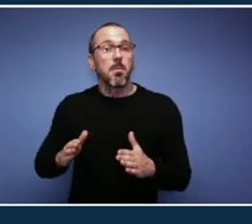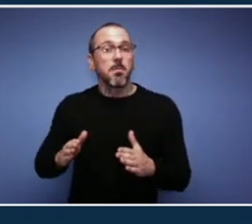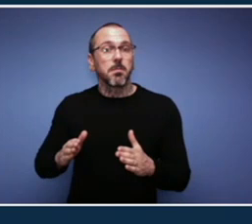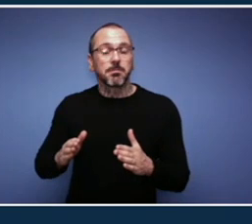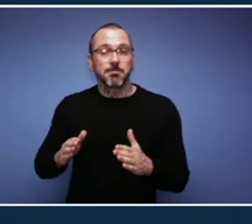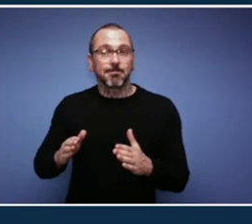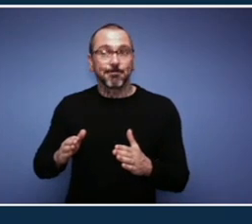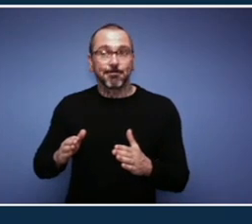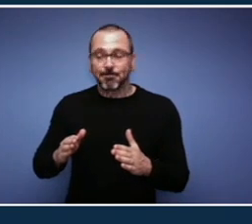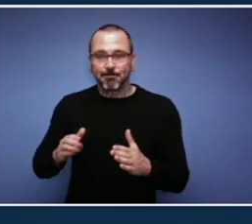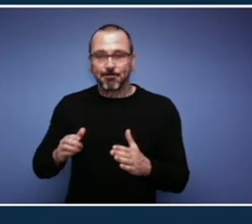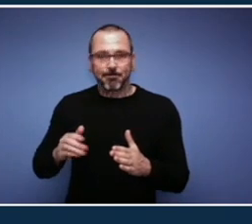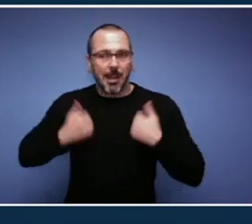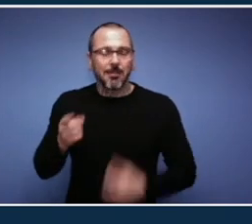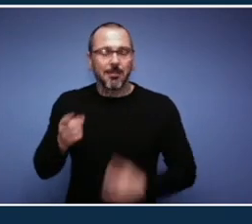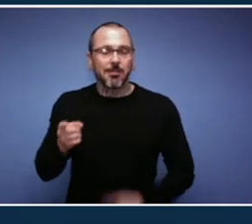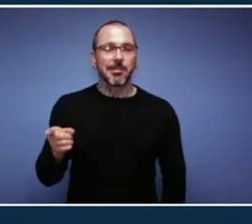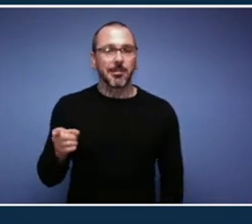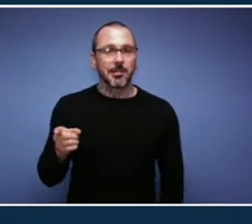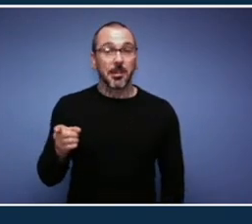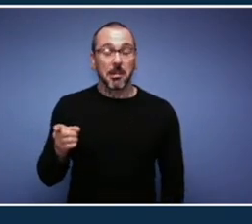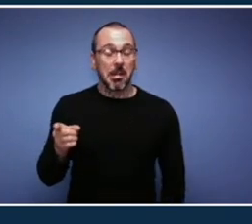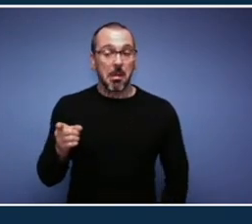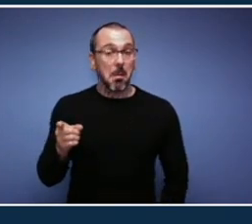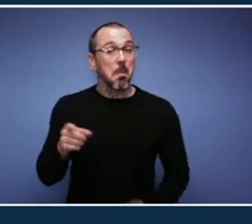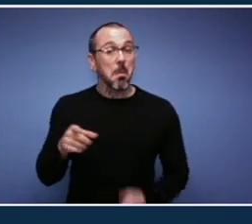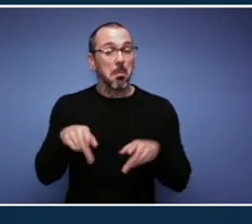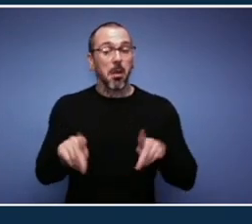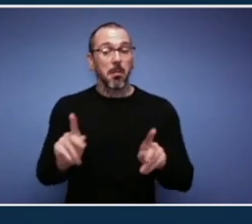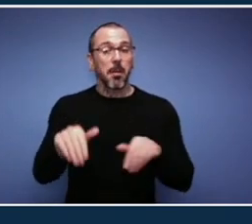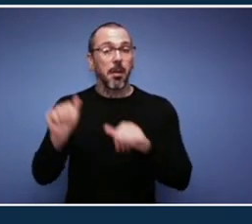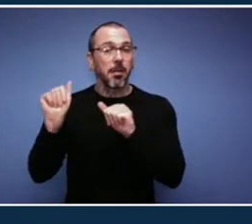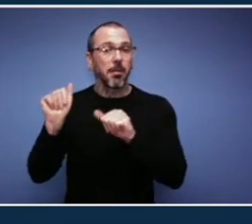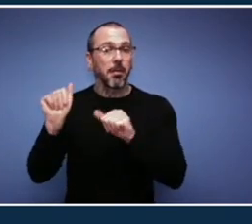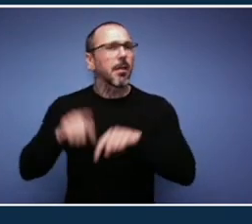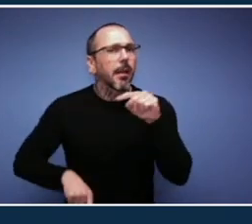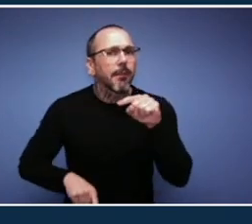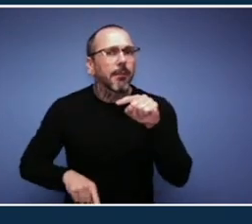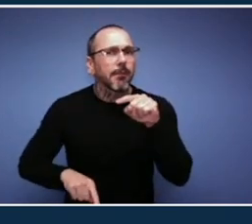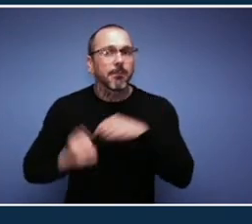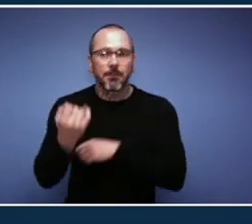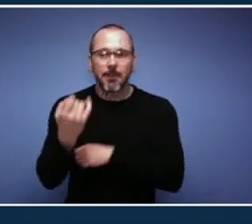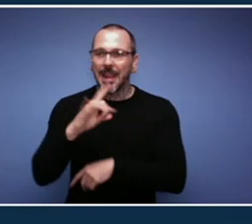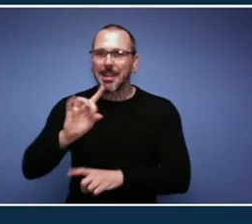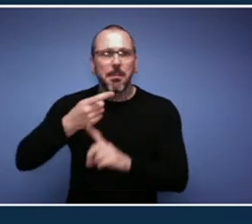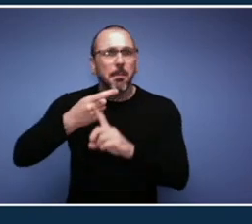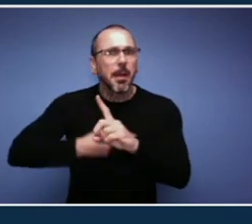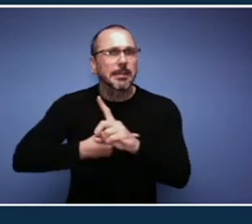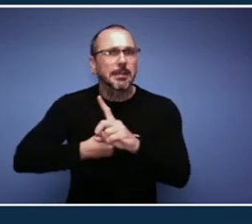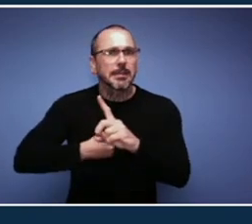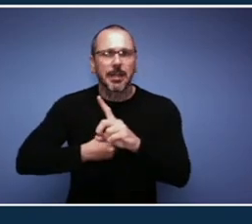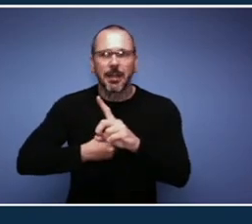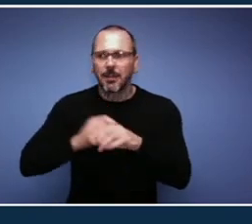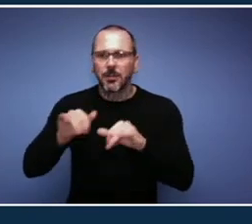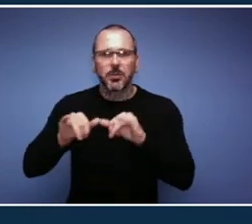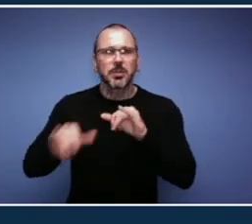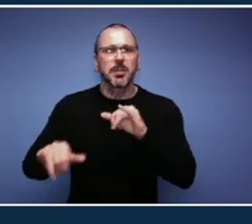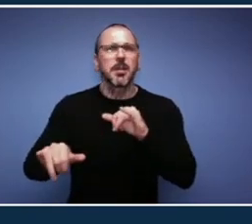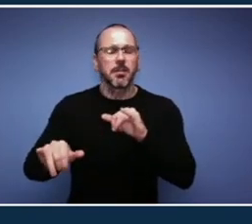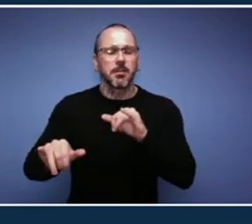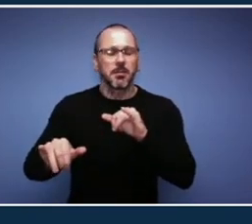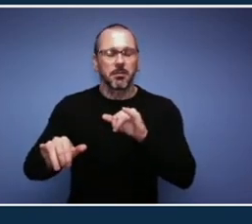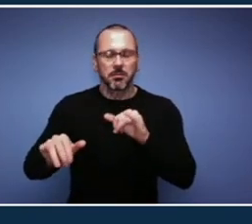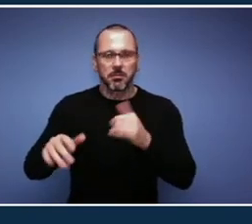for, I wouldn't have been outside for 18 months, which is longer than any other group. So